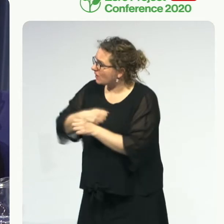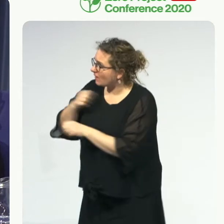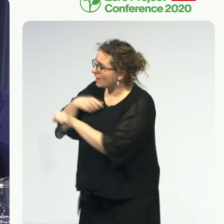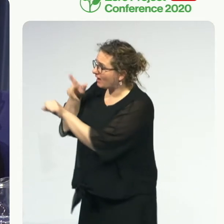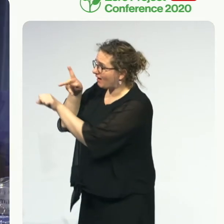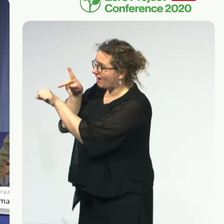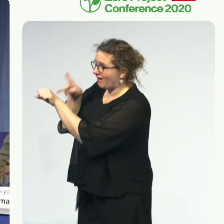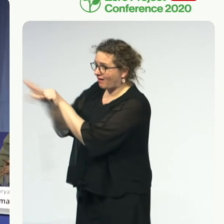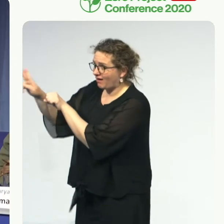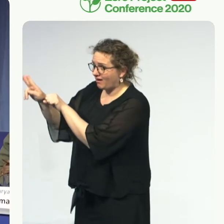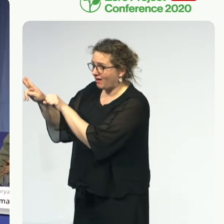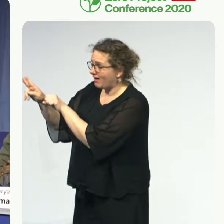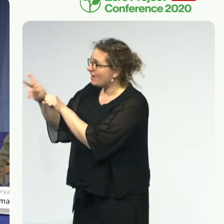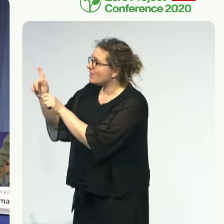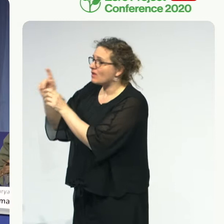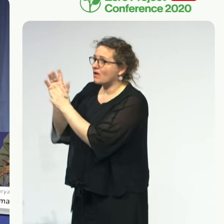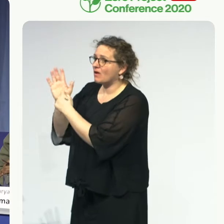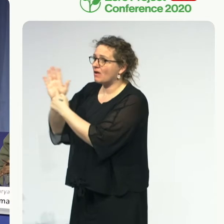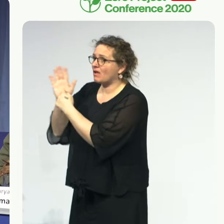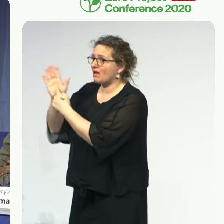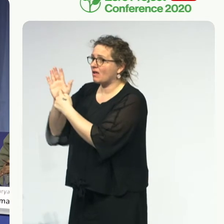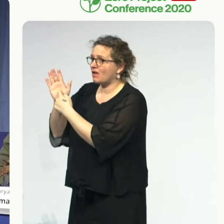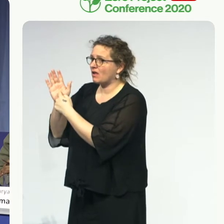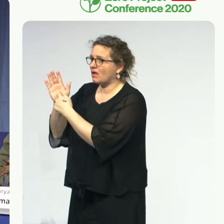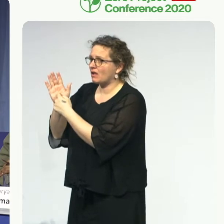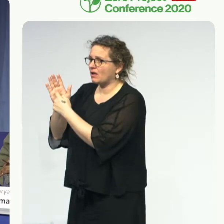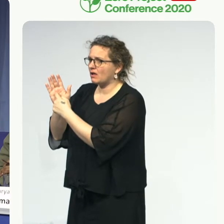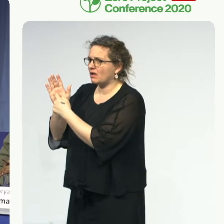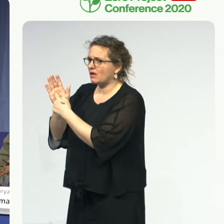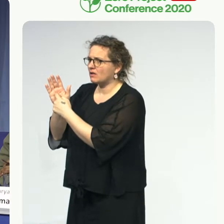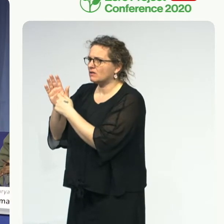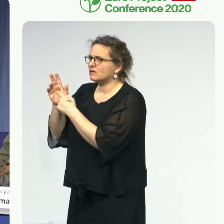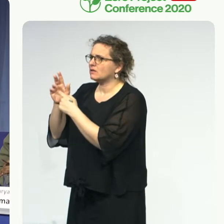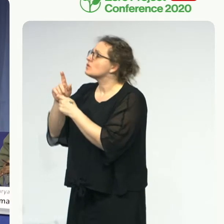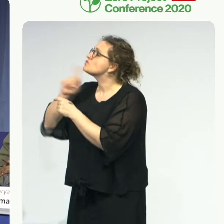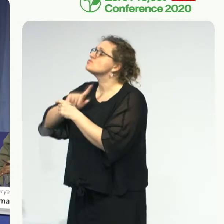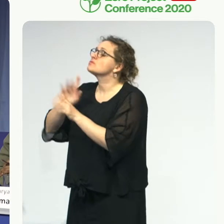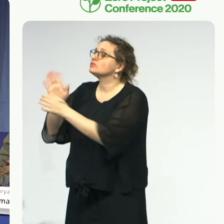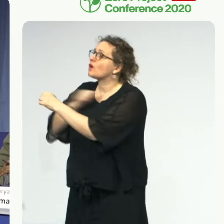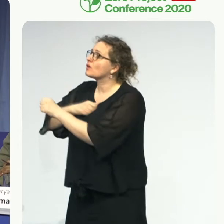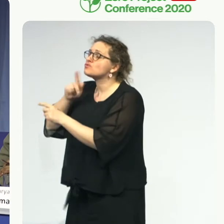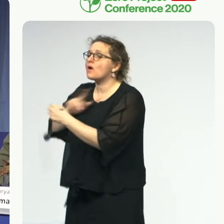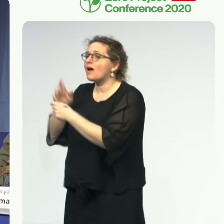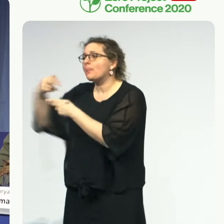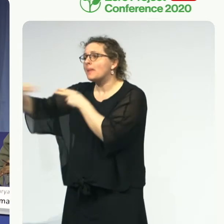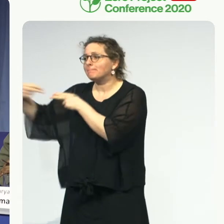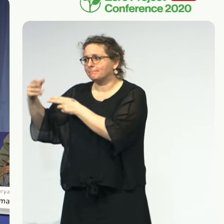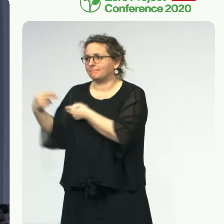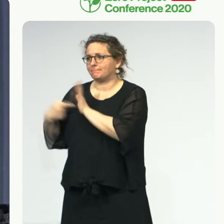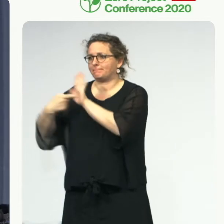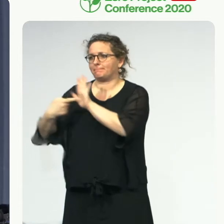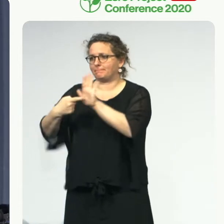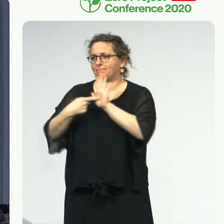to begin with, and then we will begin with all of the presentations, if that's all right.